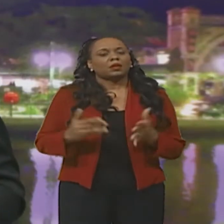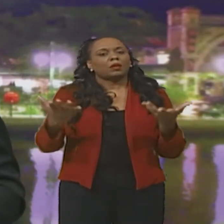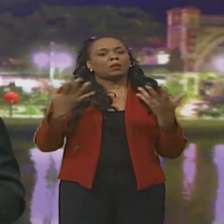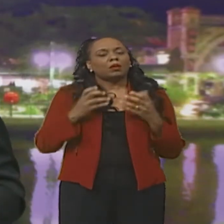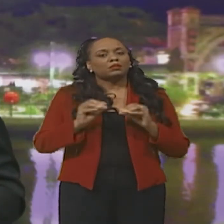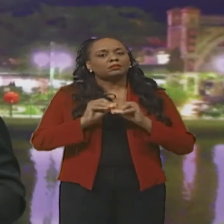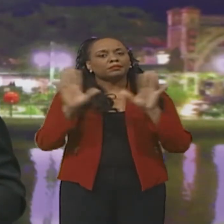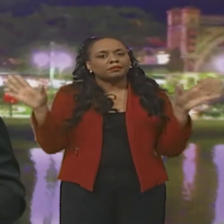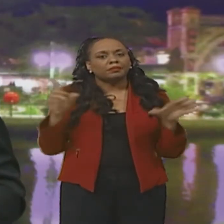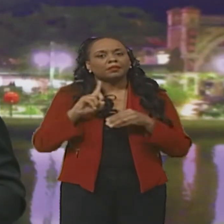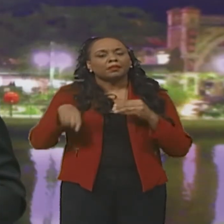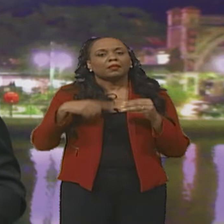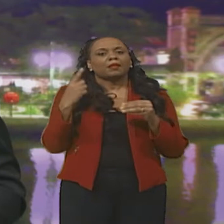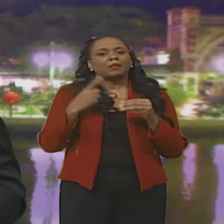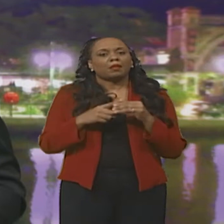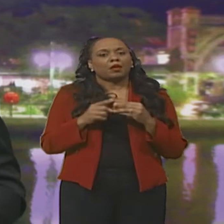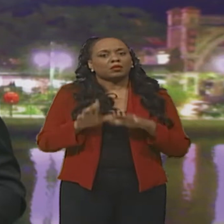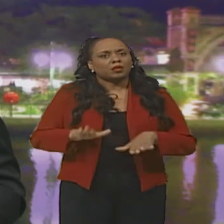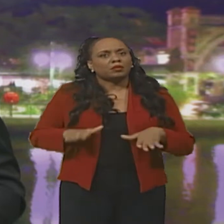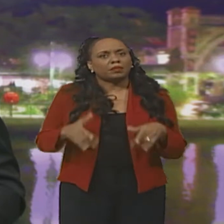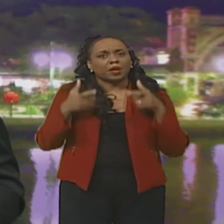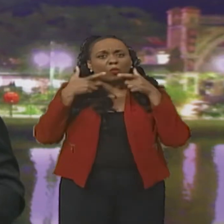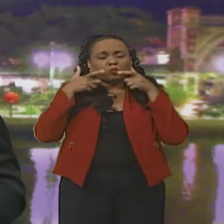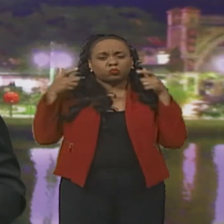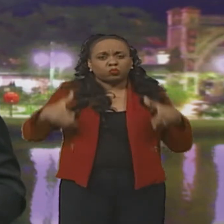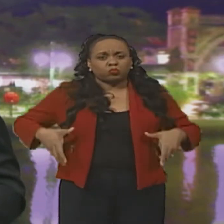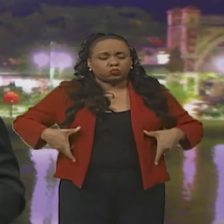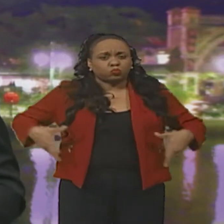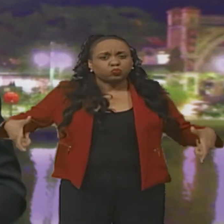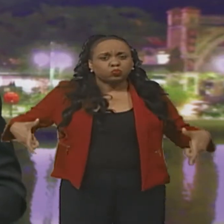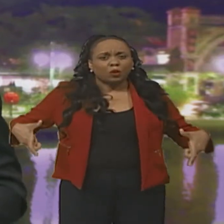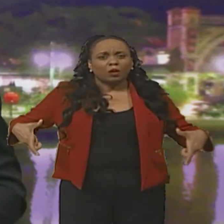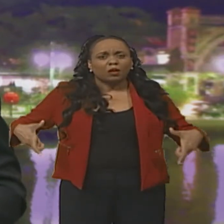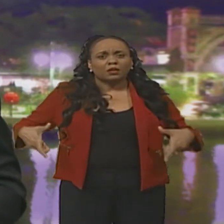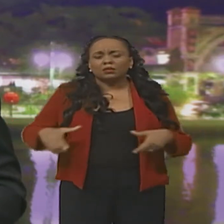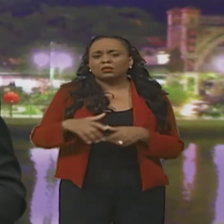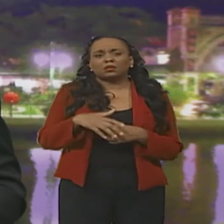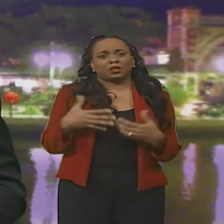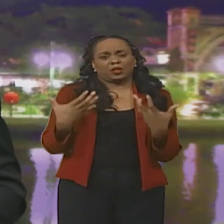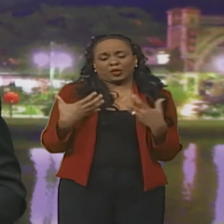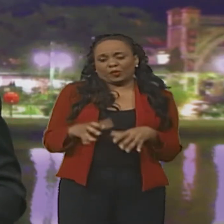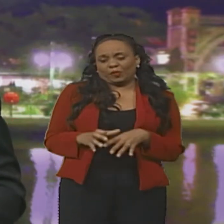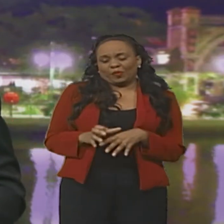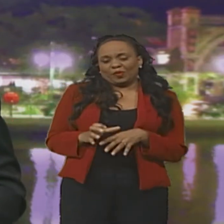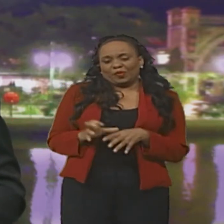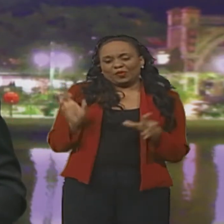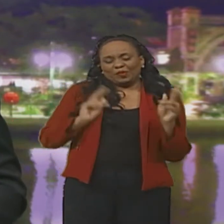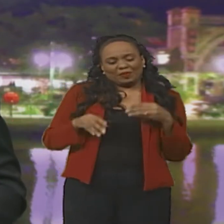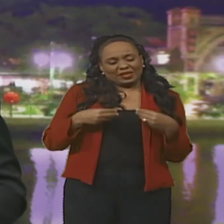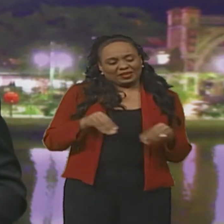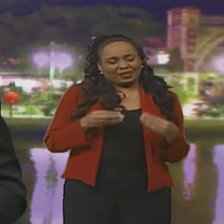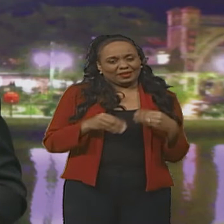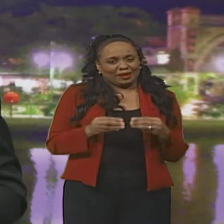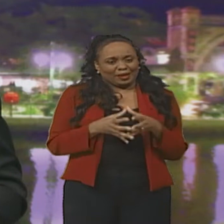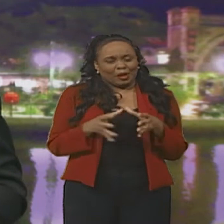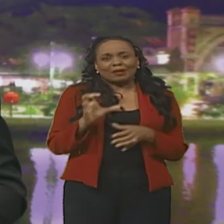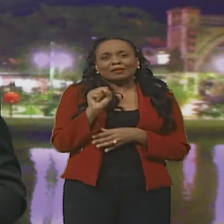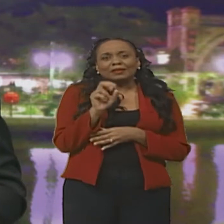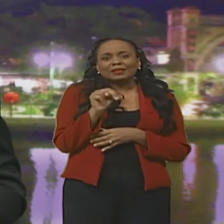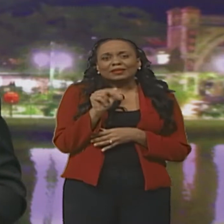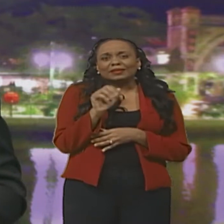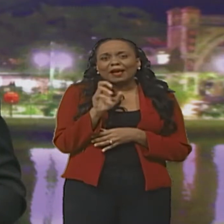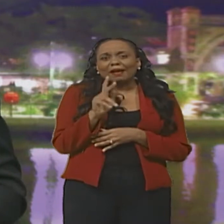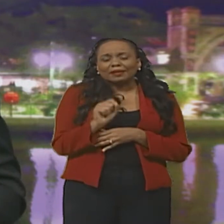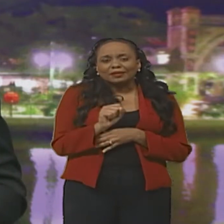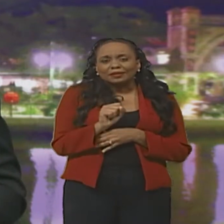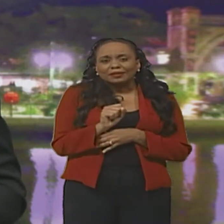the air about the crackdown on childhood obesity. He says it's not his intention to make vendors unemployed, but simply to encourage them to